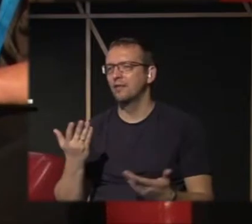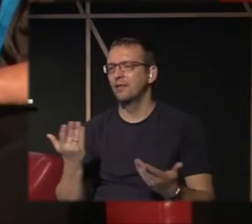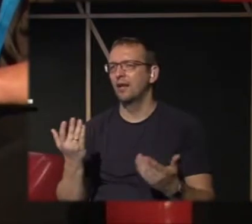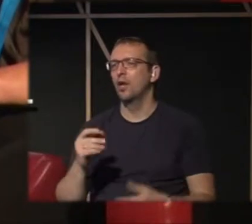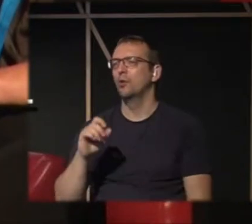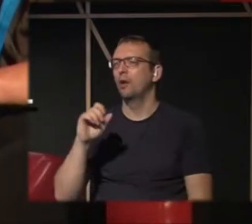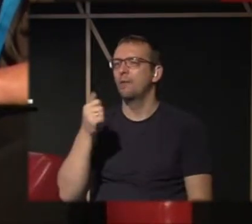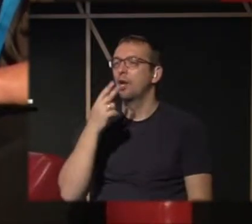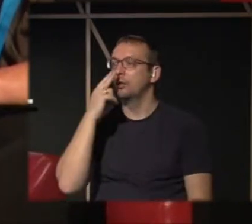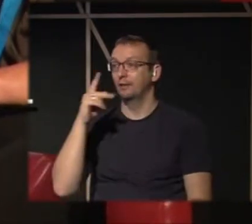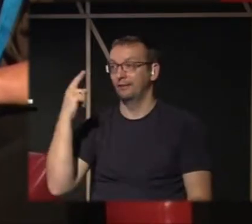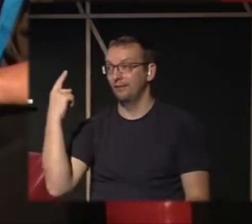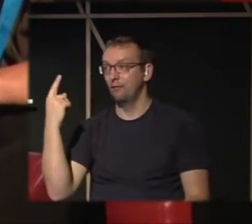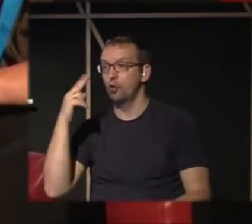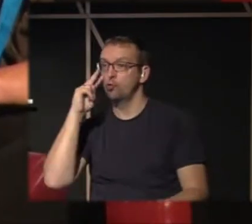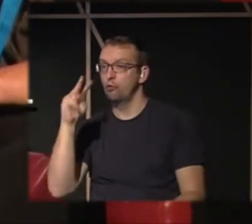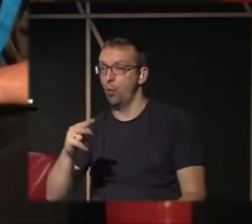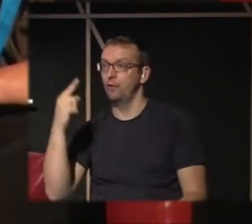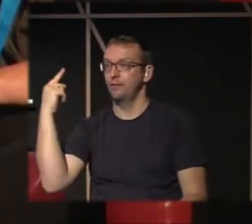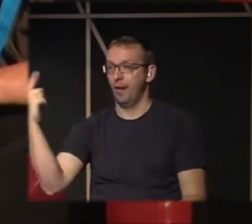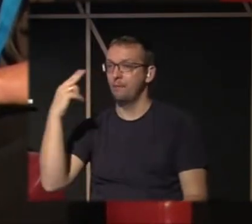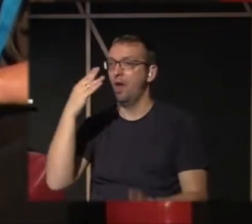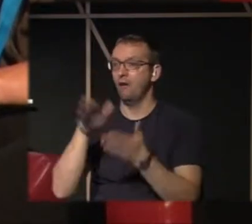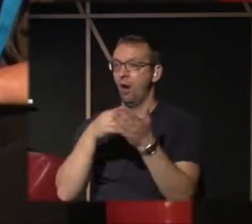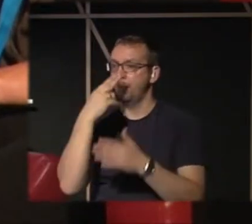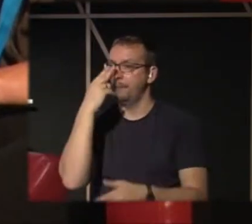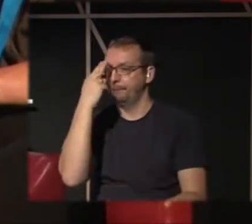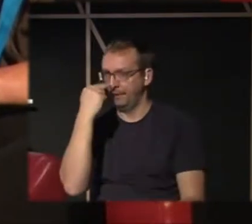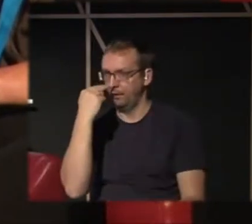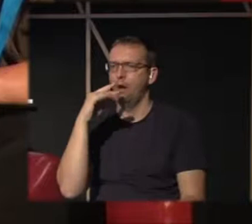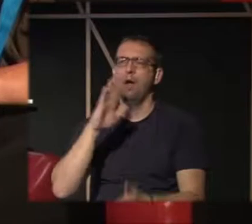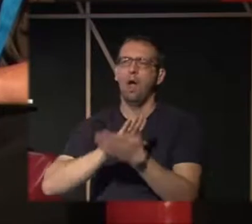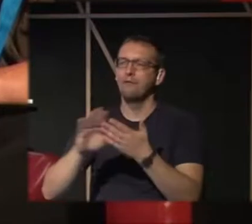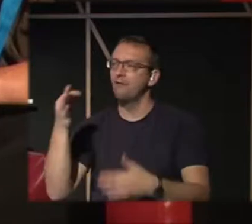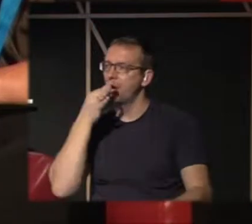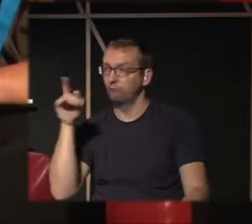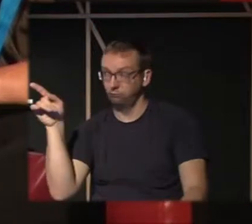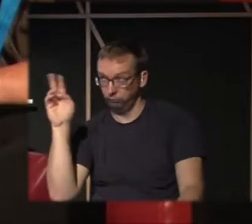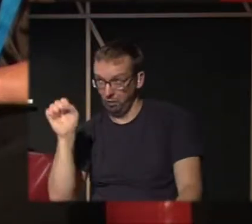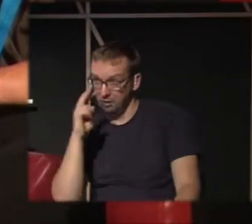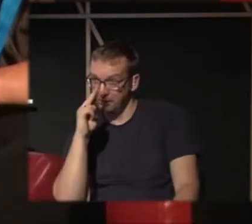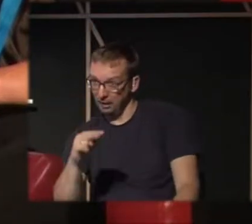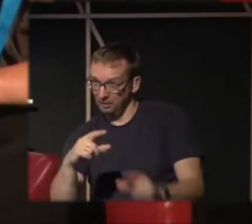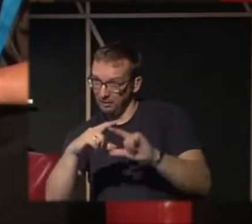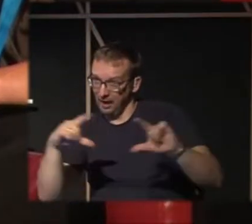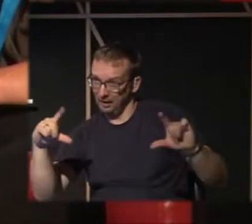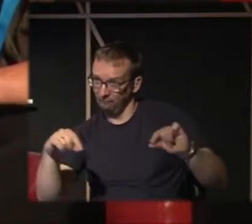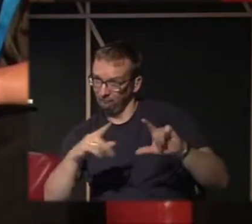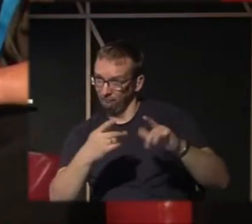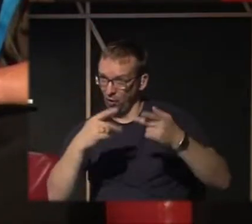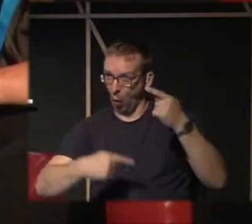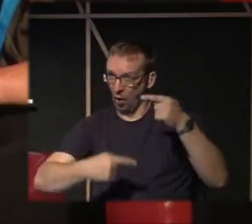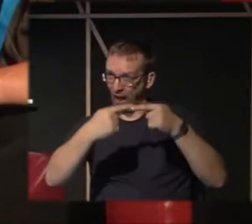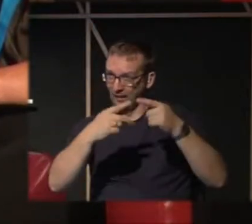at your processes as somebody who is colourblind would. Can they buy tickets easily online? Can they follow your wayfinding